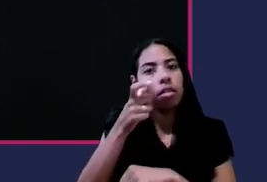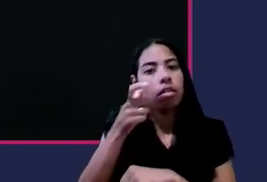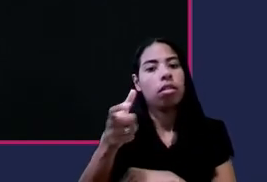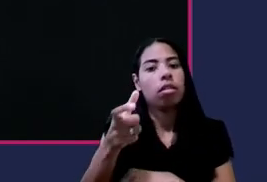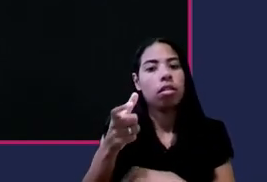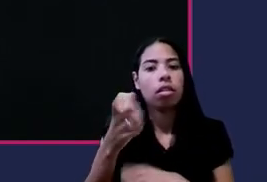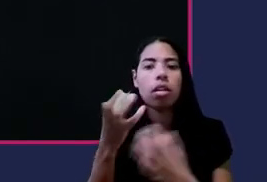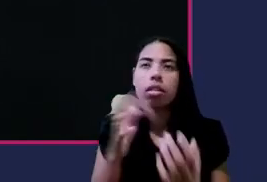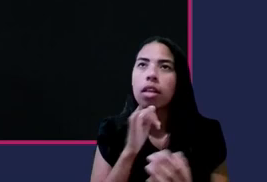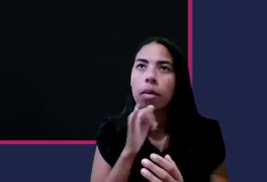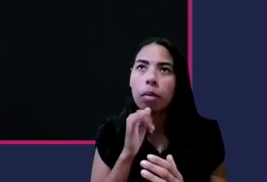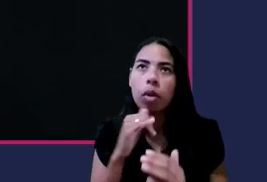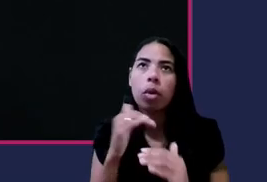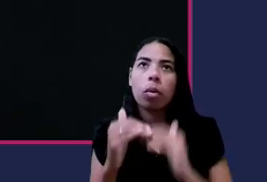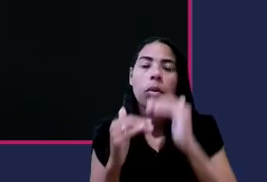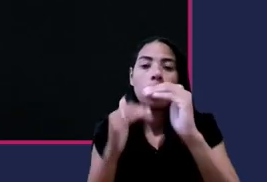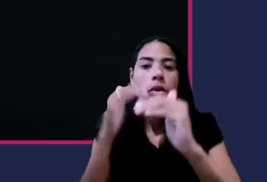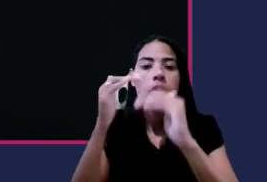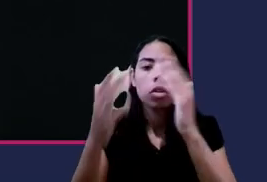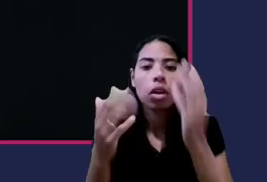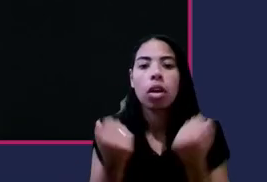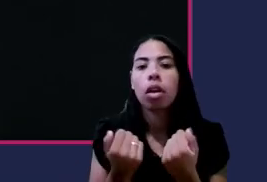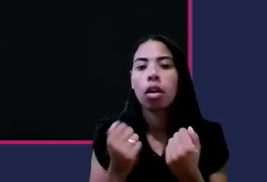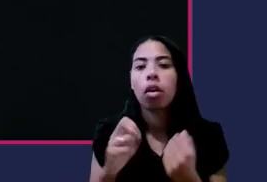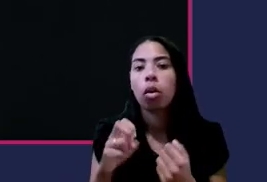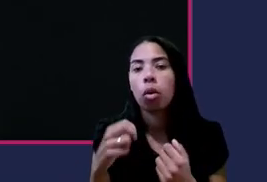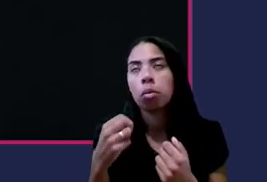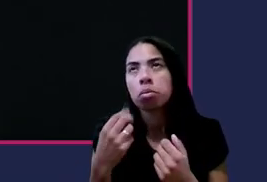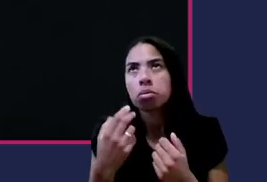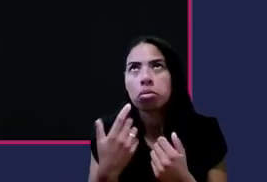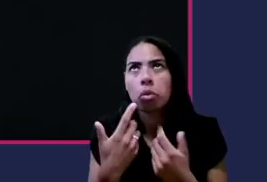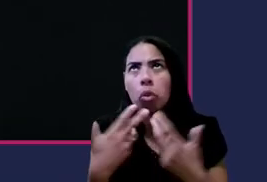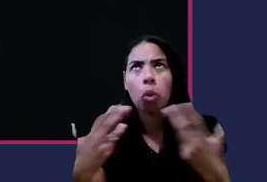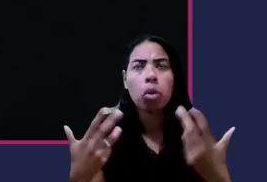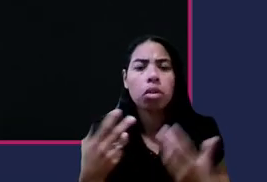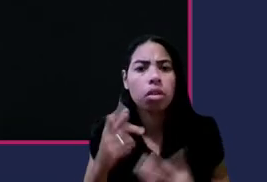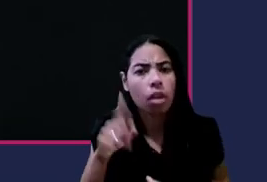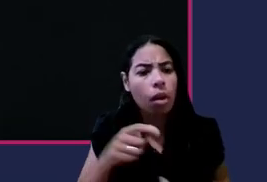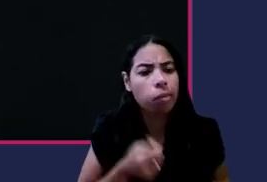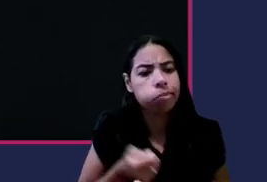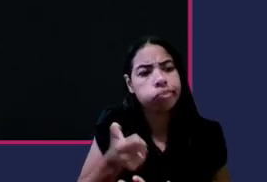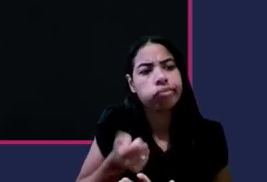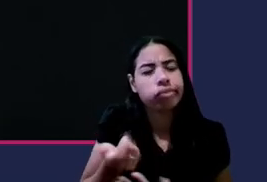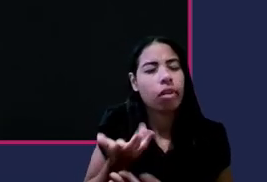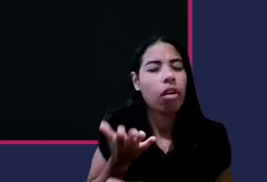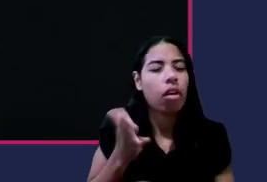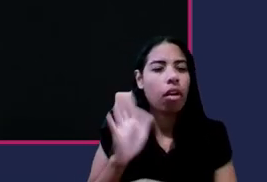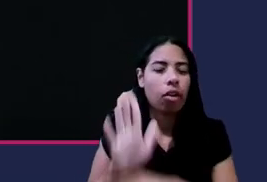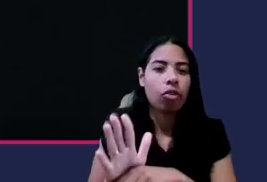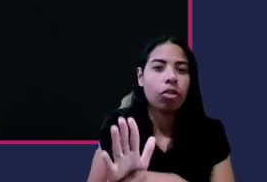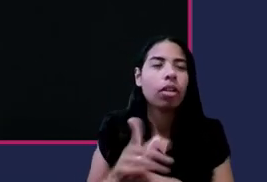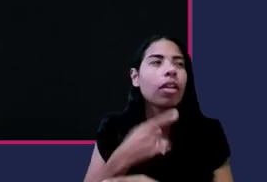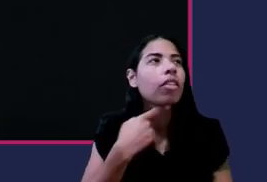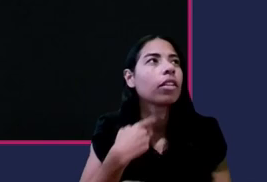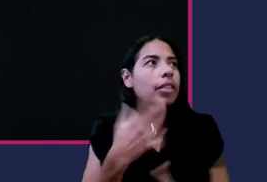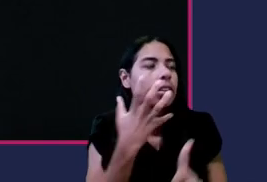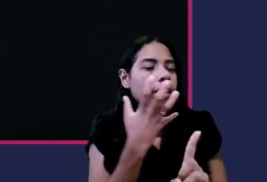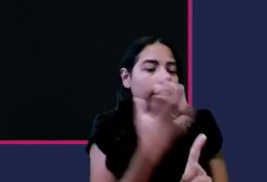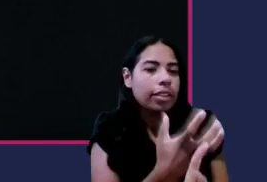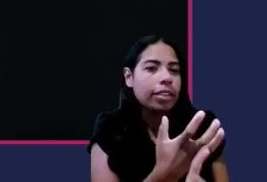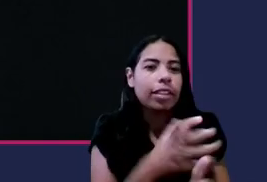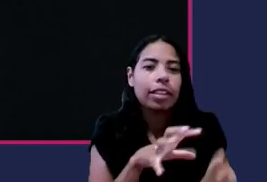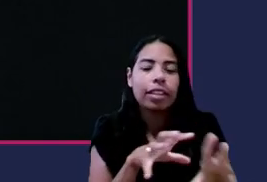a valuable professional, like promotions. For example, when there's a tie,